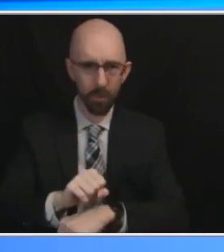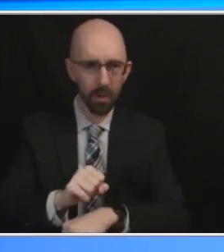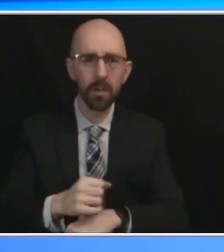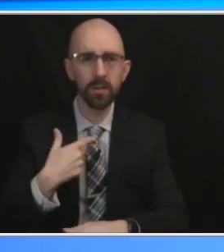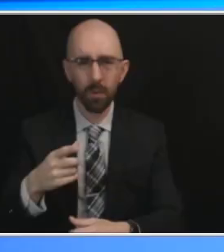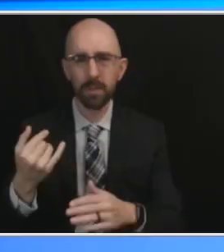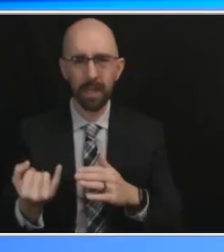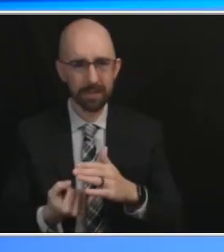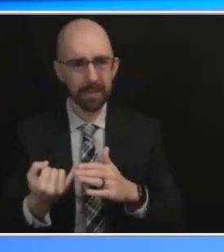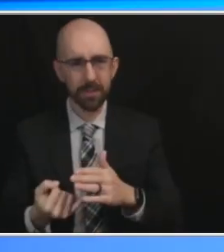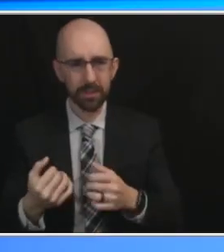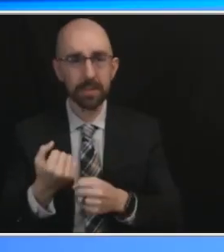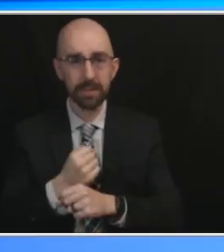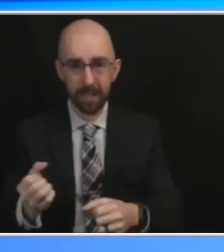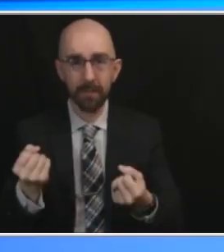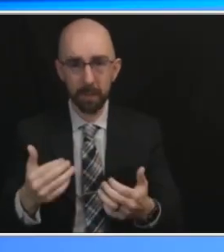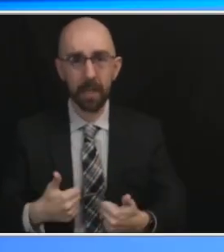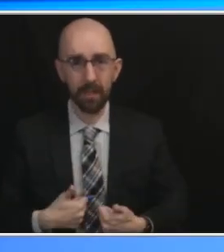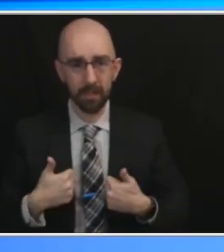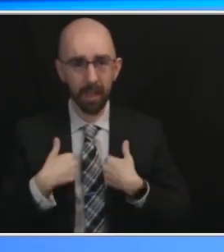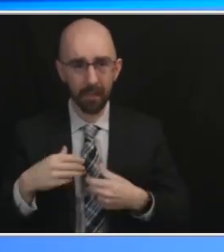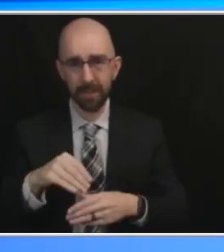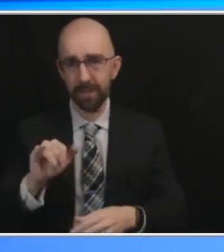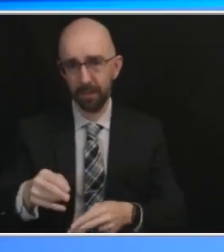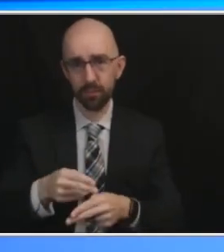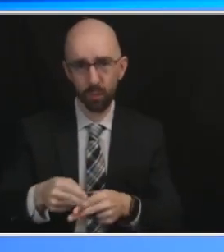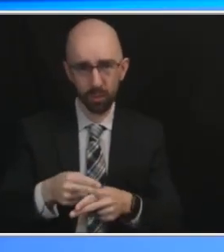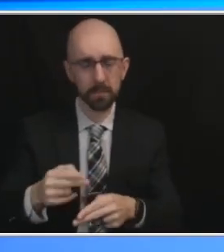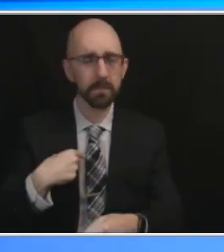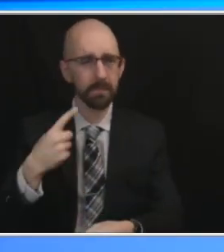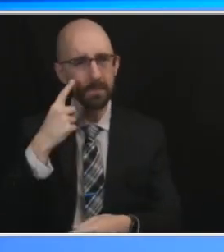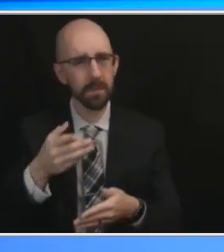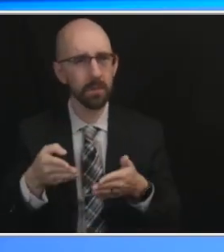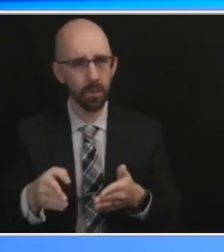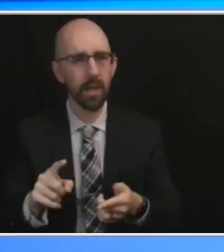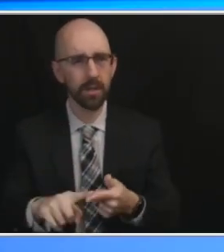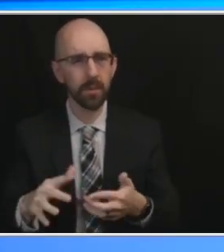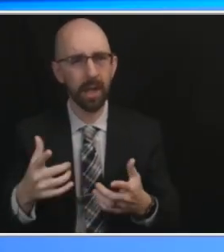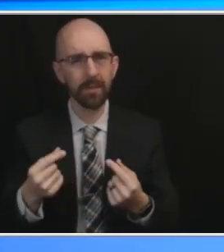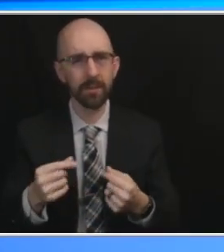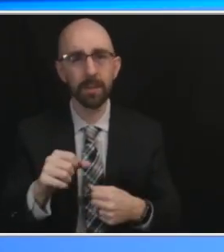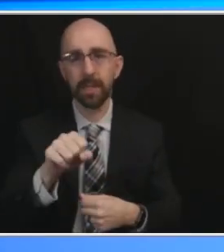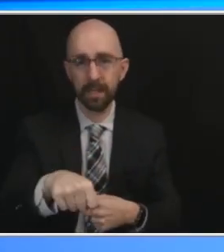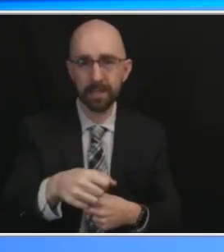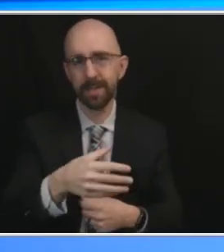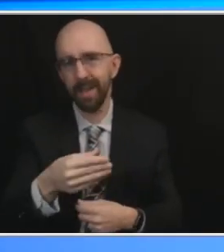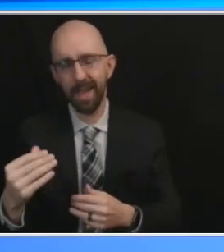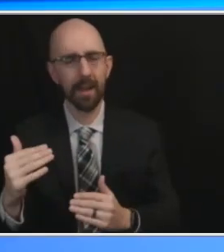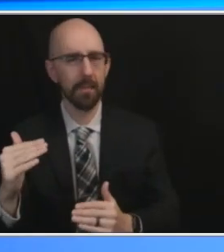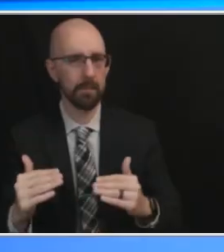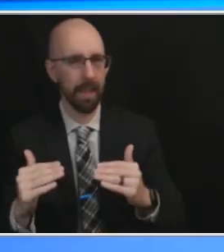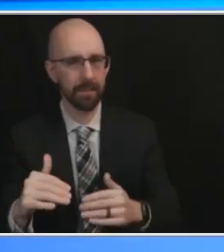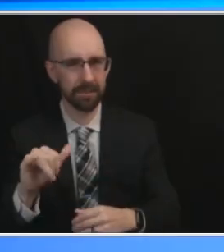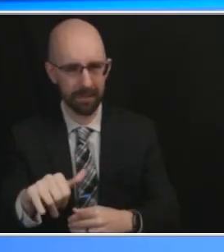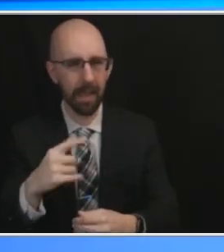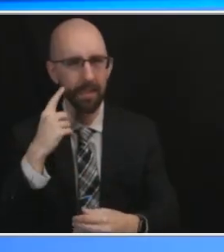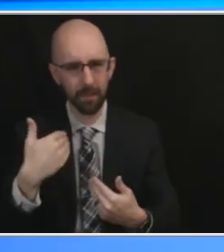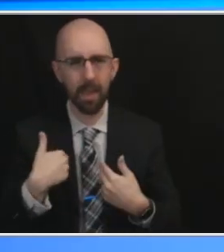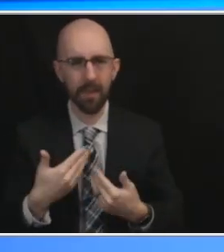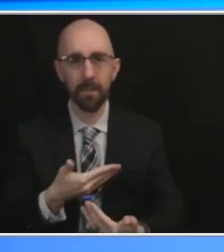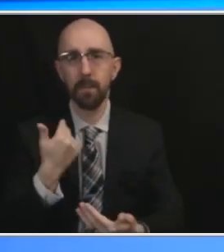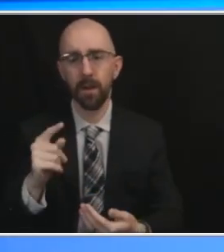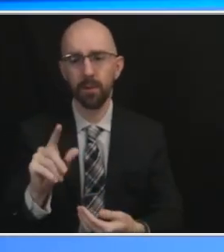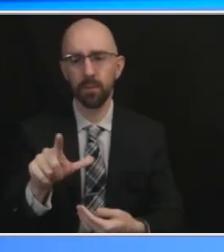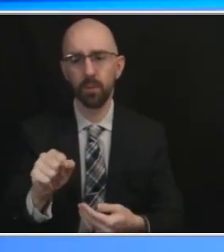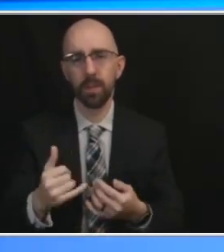saved a lot of lives in that short term. But I think there's a way to kind of do a yes and here, kind of balance that, and I think we have much better tools now than we